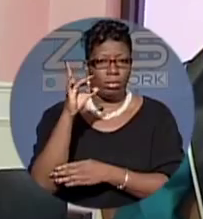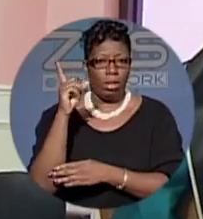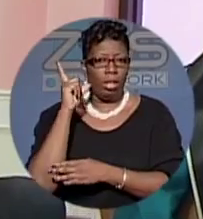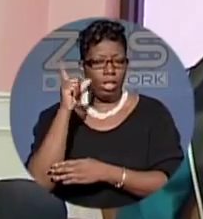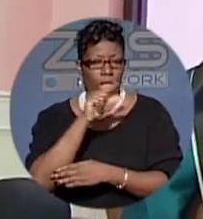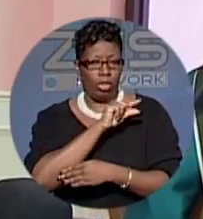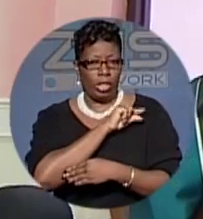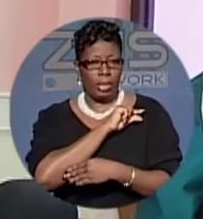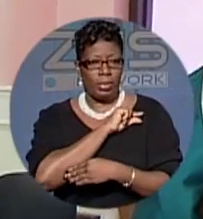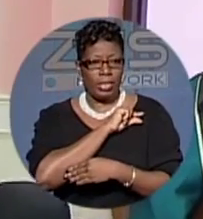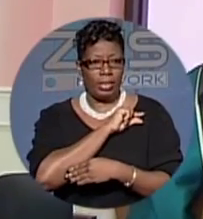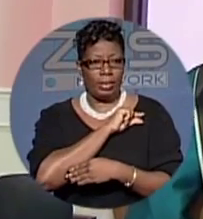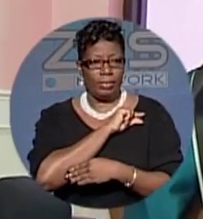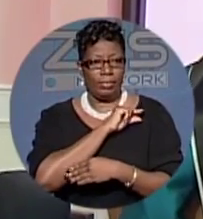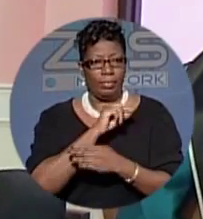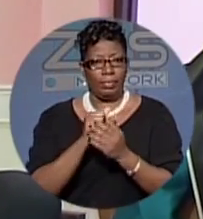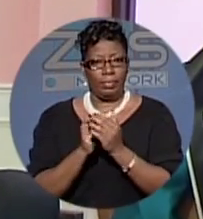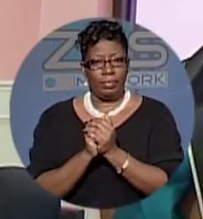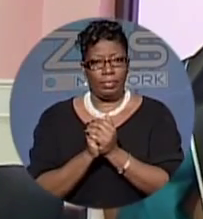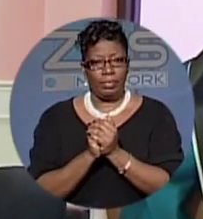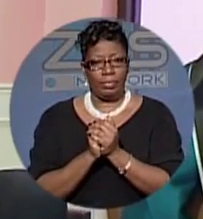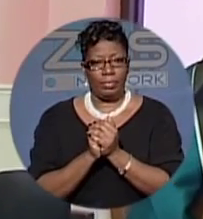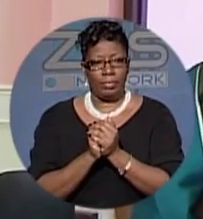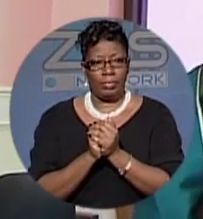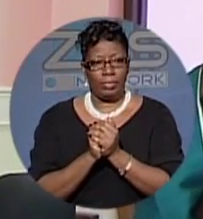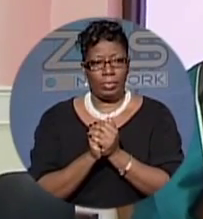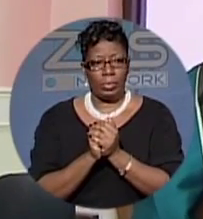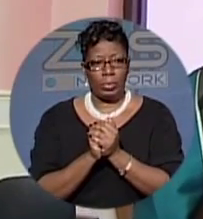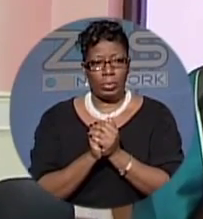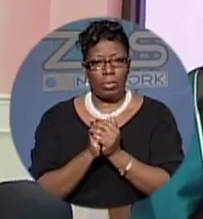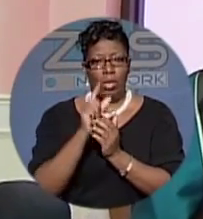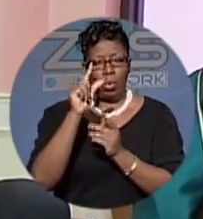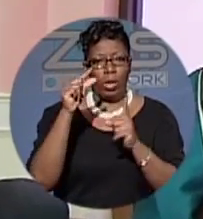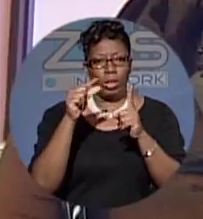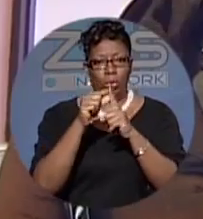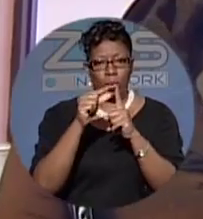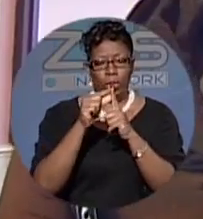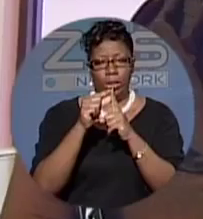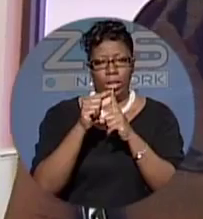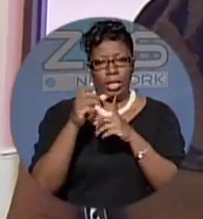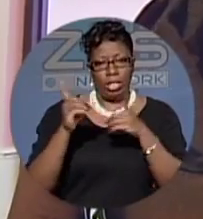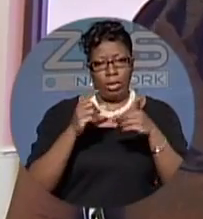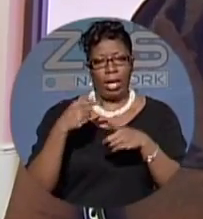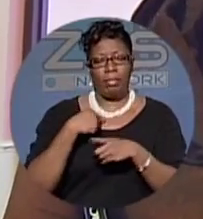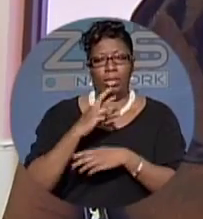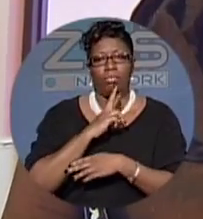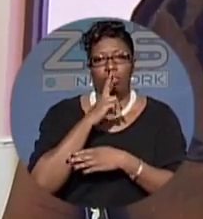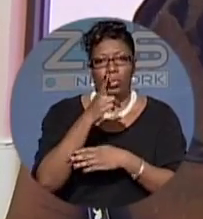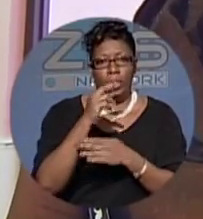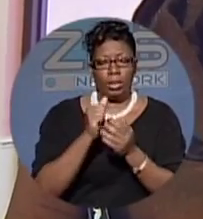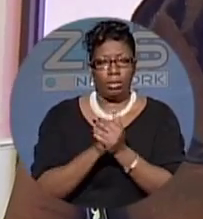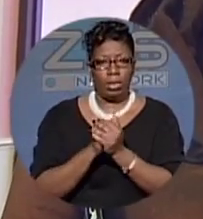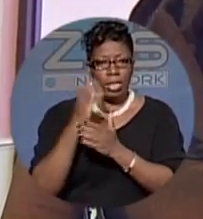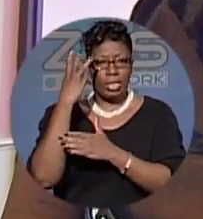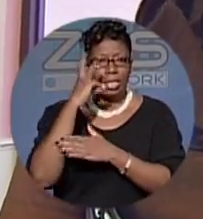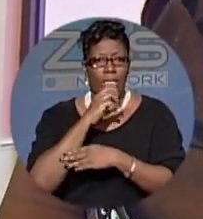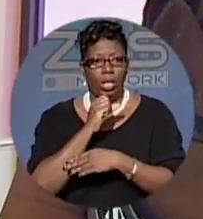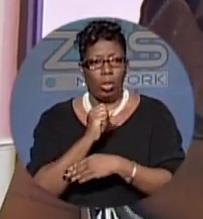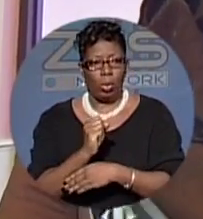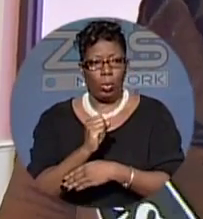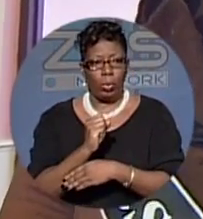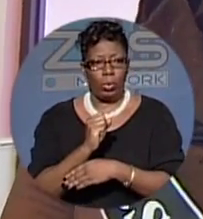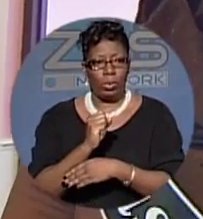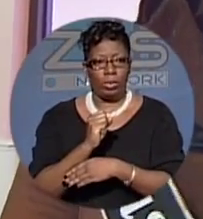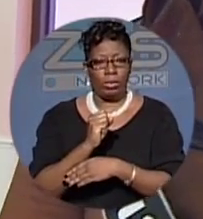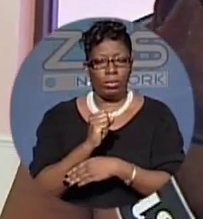And one word describes me. One word describes me is real. I am 16-year-old Brittany Palmer, just